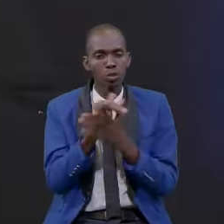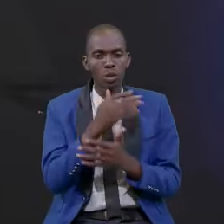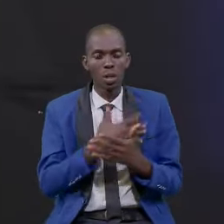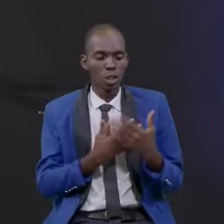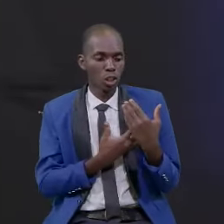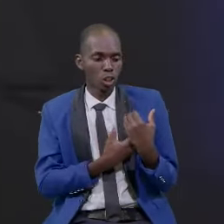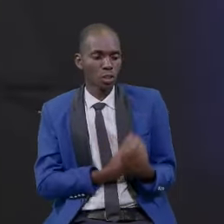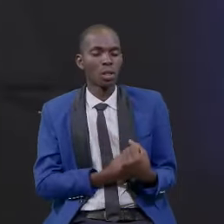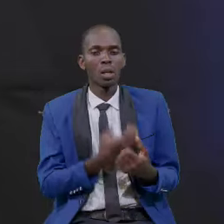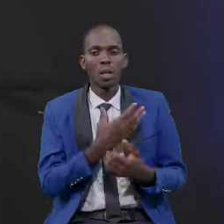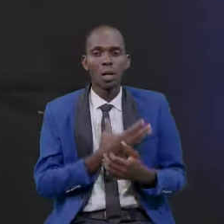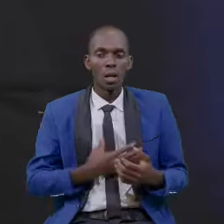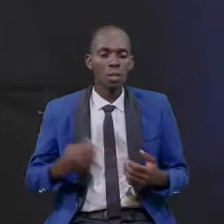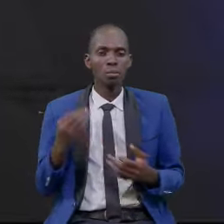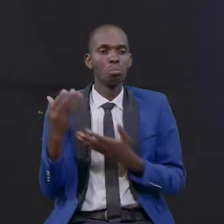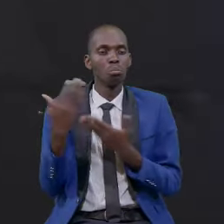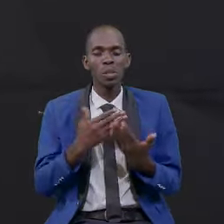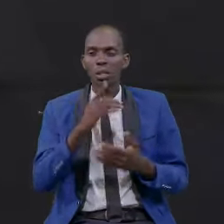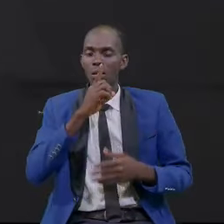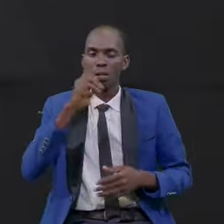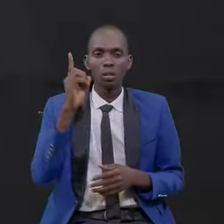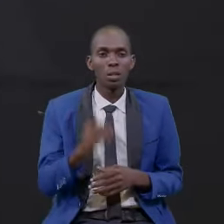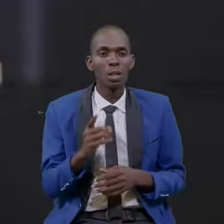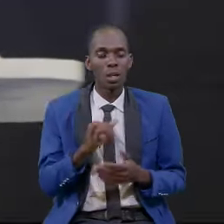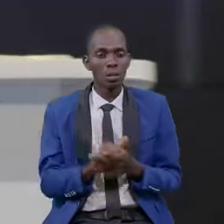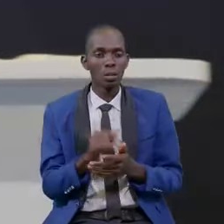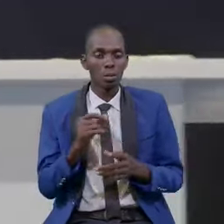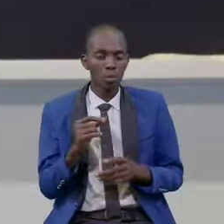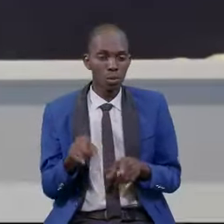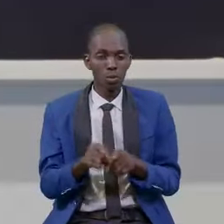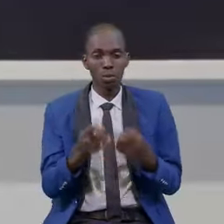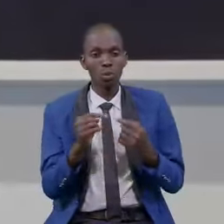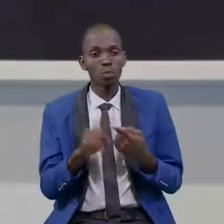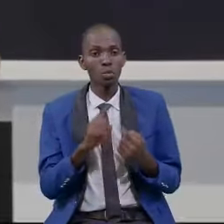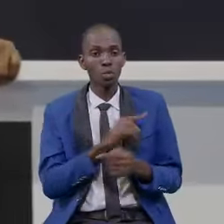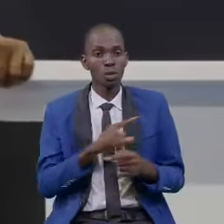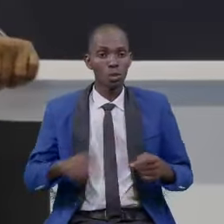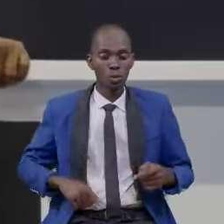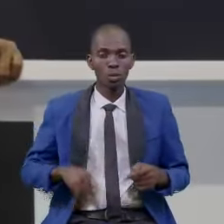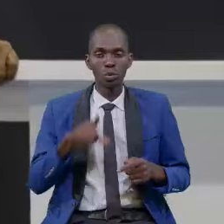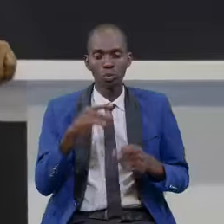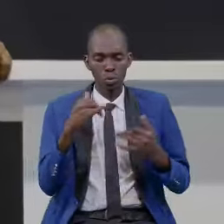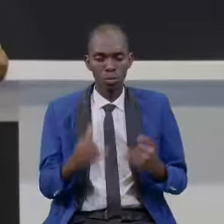it brings assurance. And you come to the Lord and you say, Lord, I